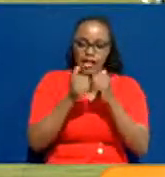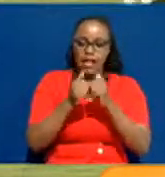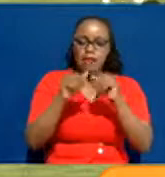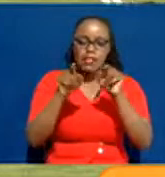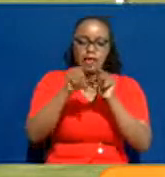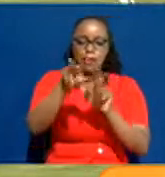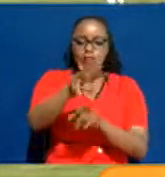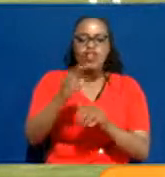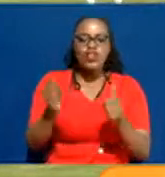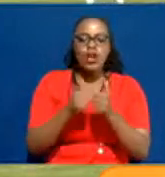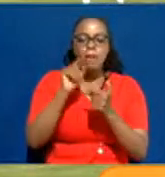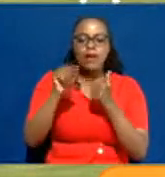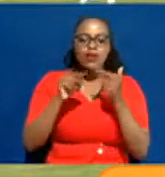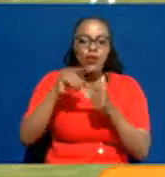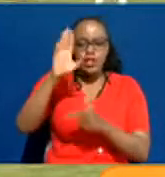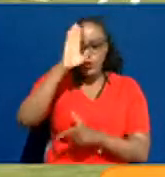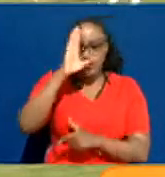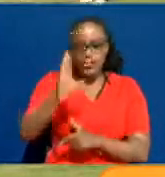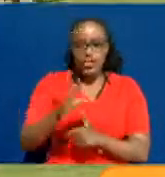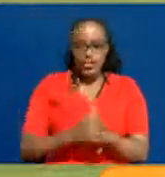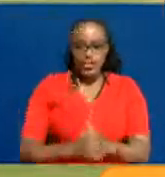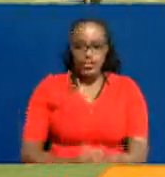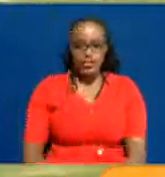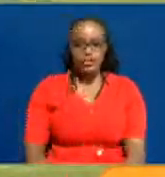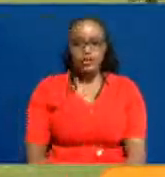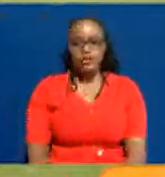same venue on Sunday.